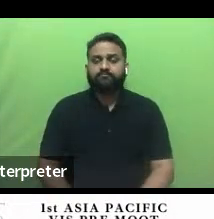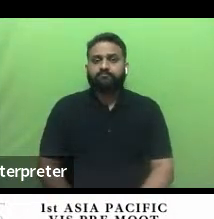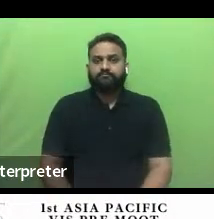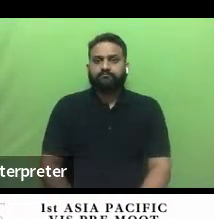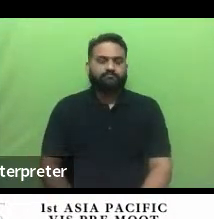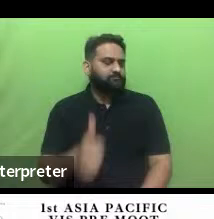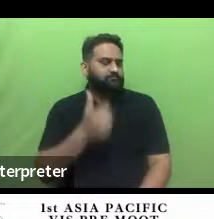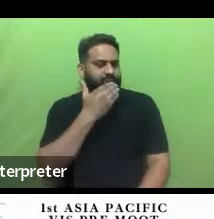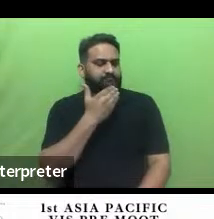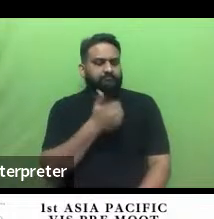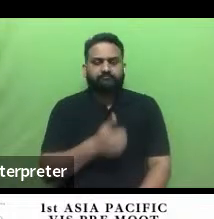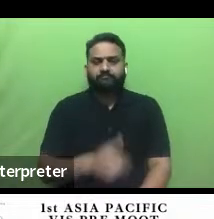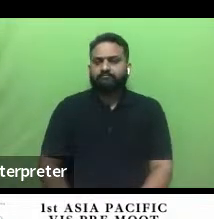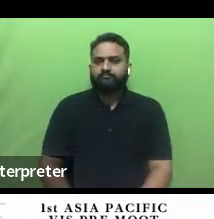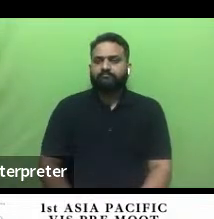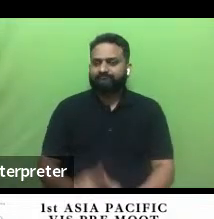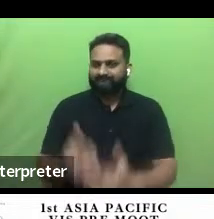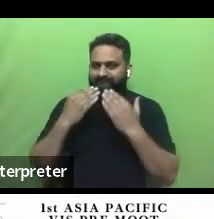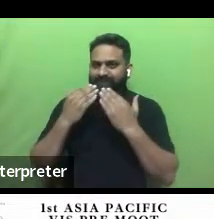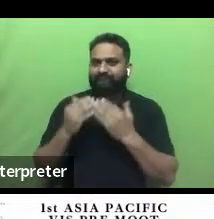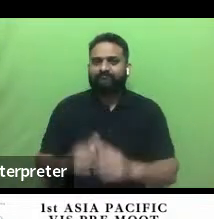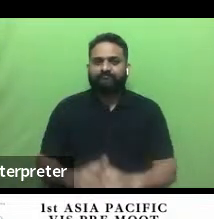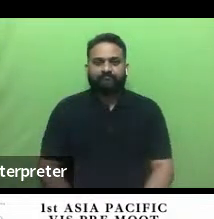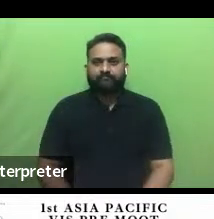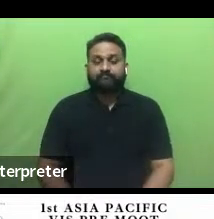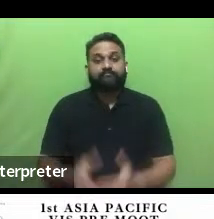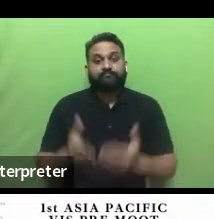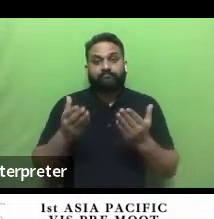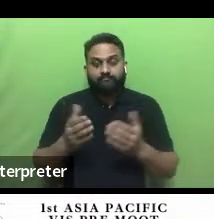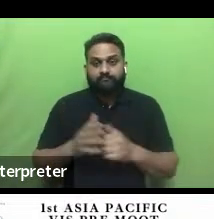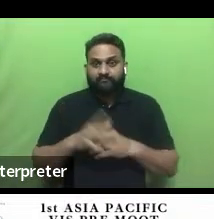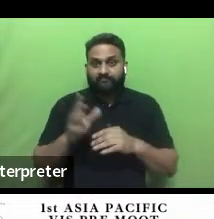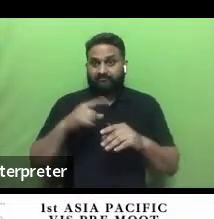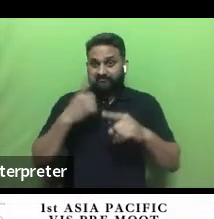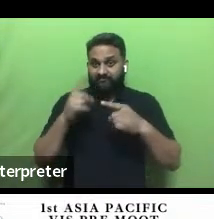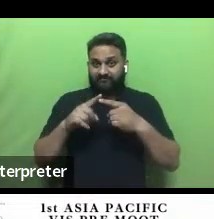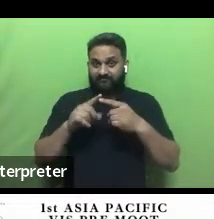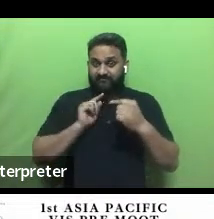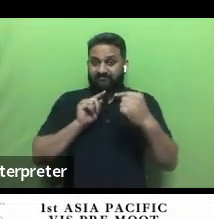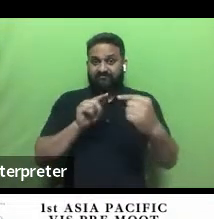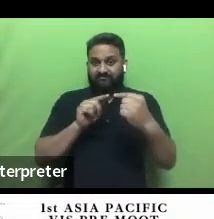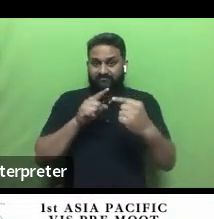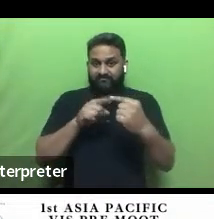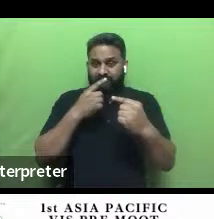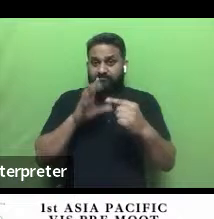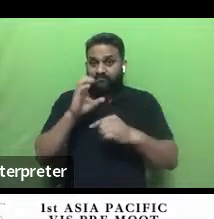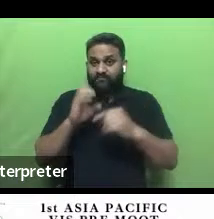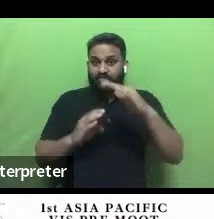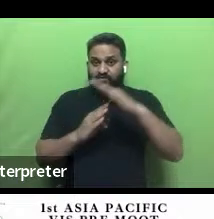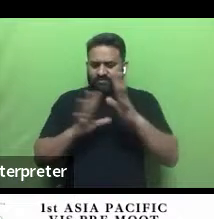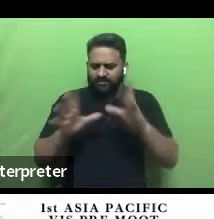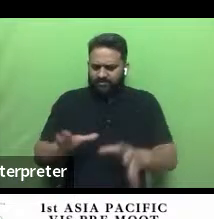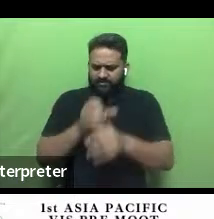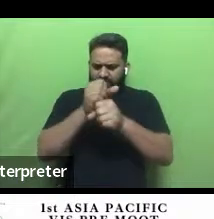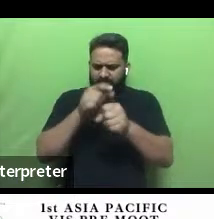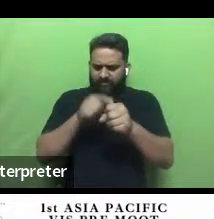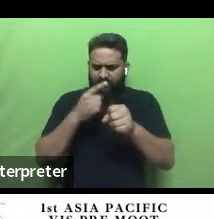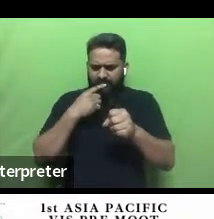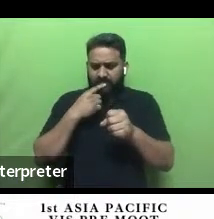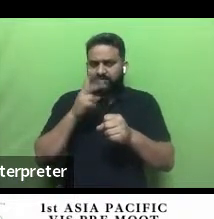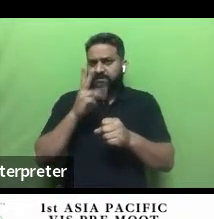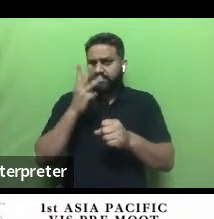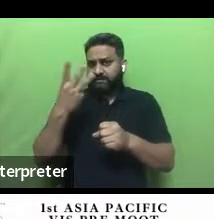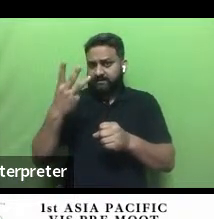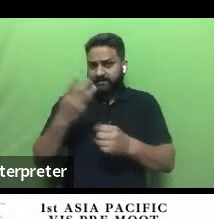you. Thank you. So turning to my first argument as to contract conclusion, I will be making 3 submissions under this